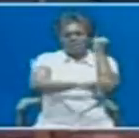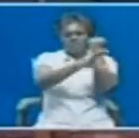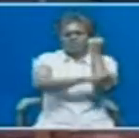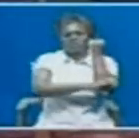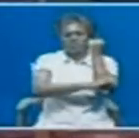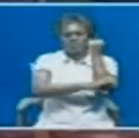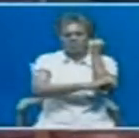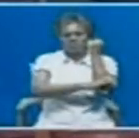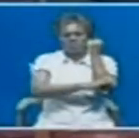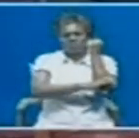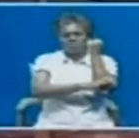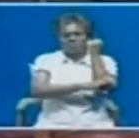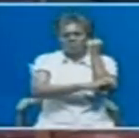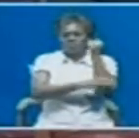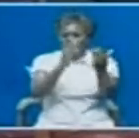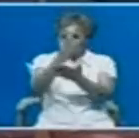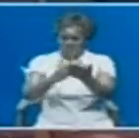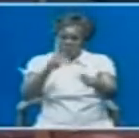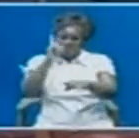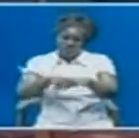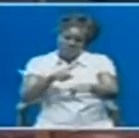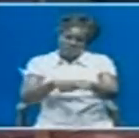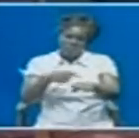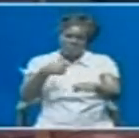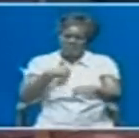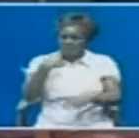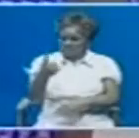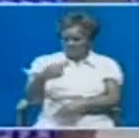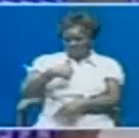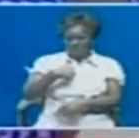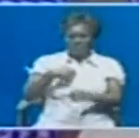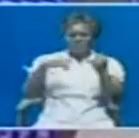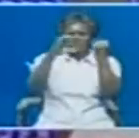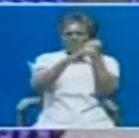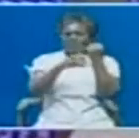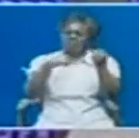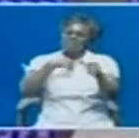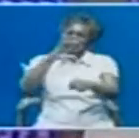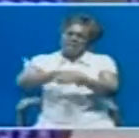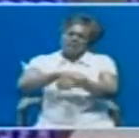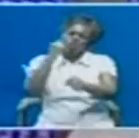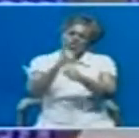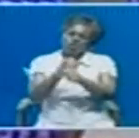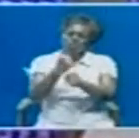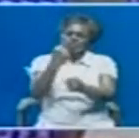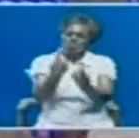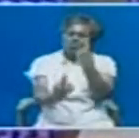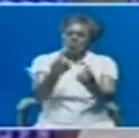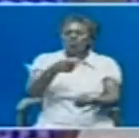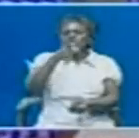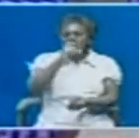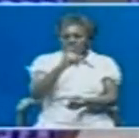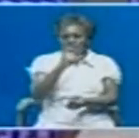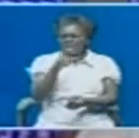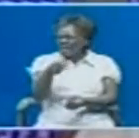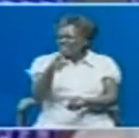country, you know, because sometimes I even say to myself, they can't even get me a job just to even make tea. Is that asking for